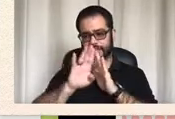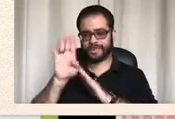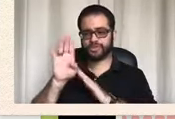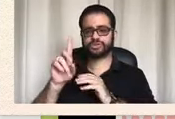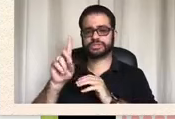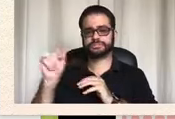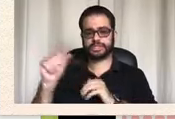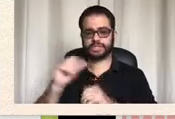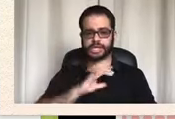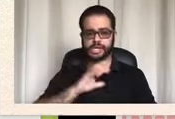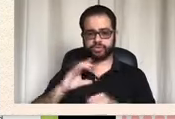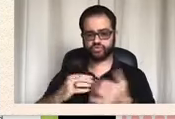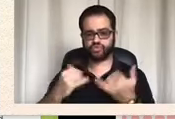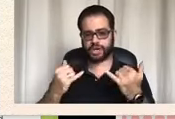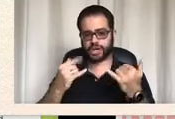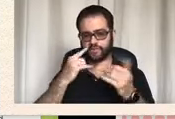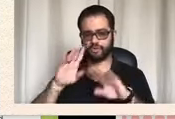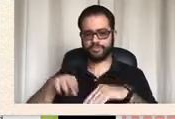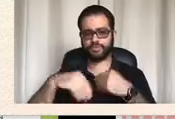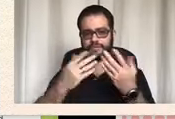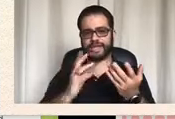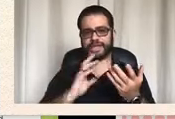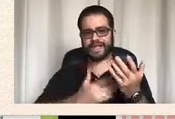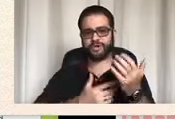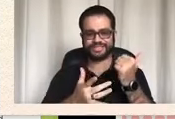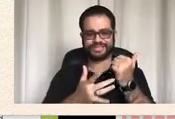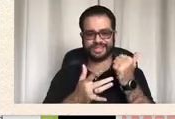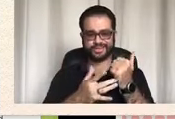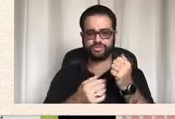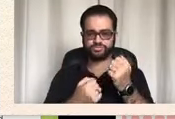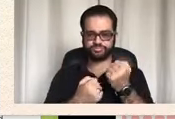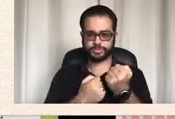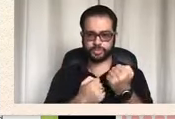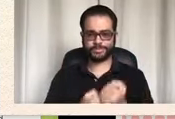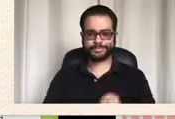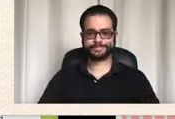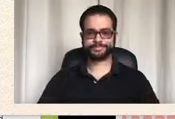to provide our technical assistance.